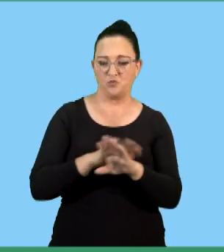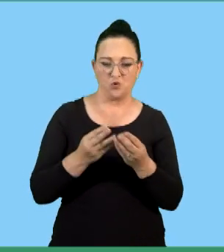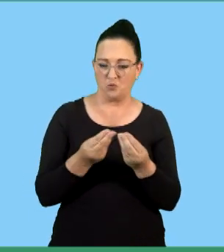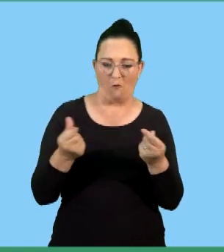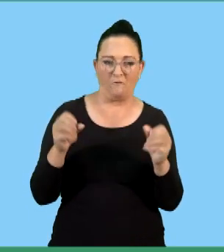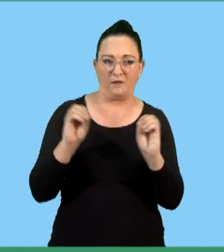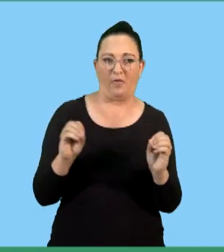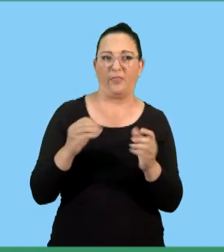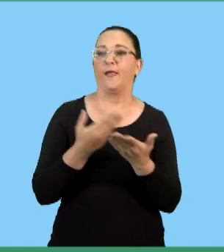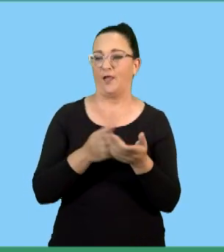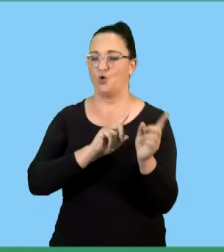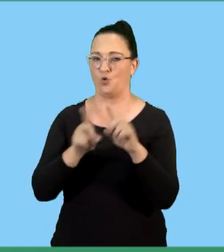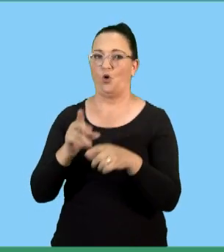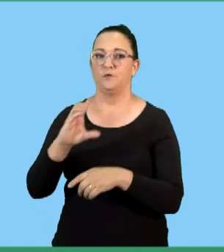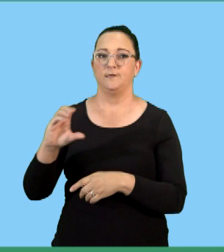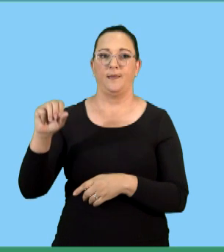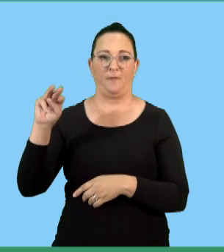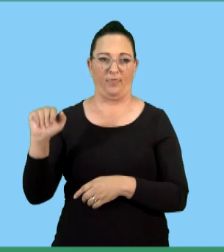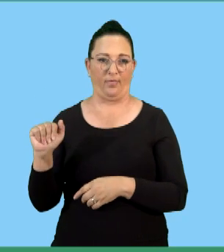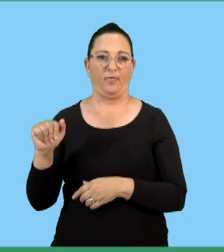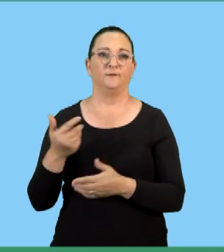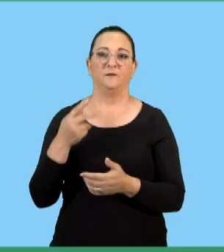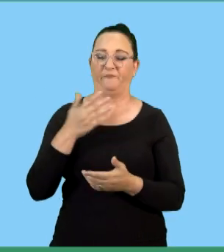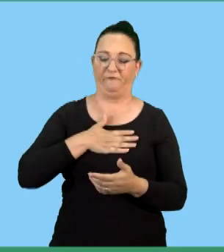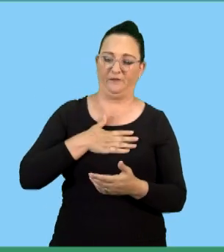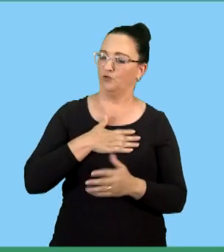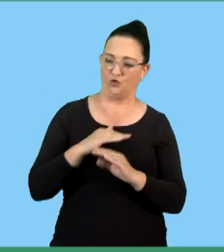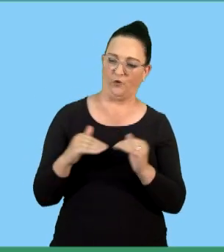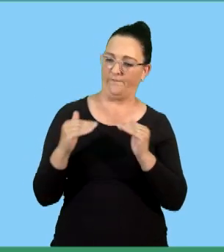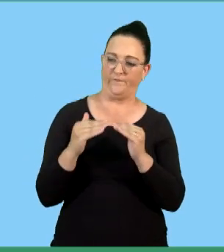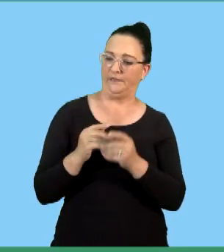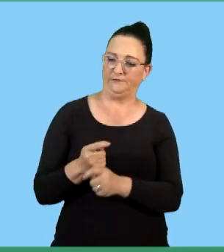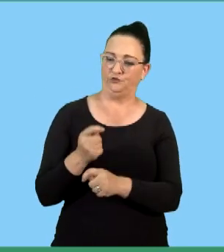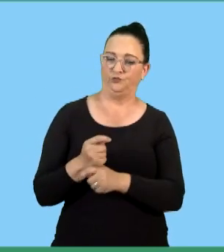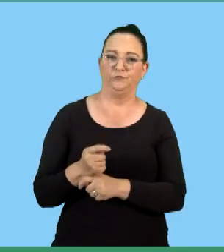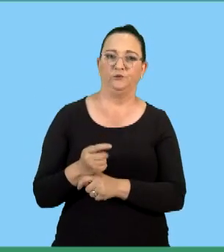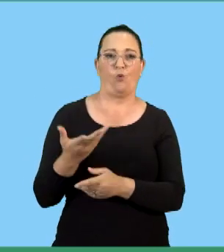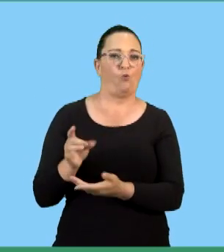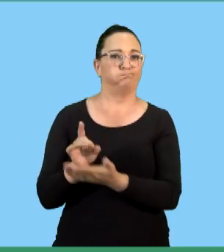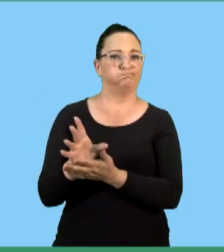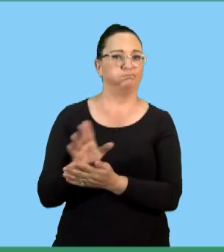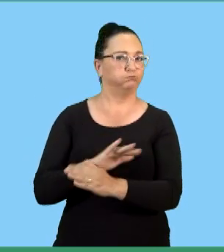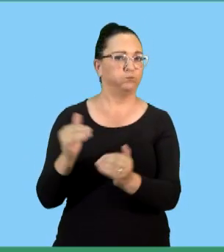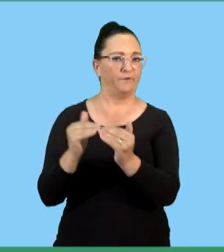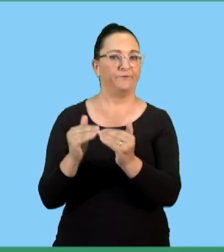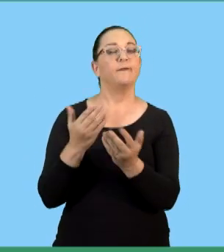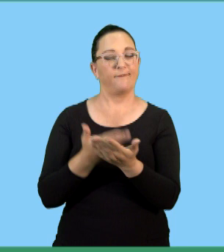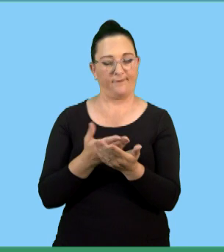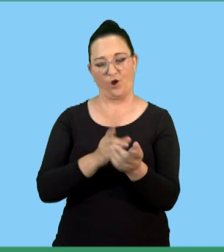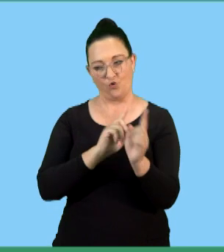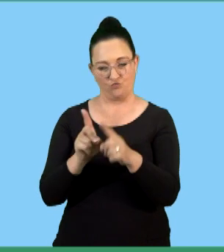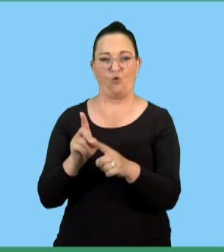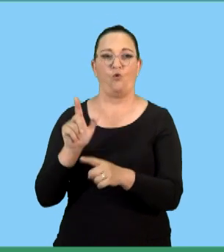to the CCMA, maybe being unfairly treated, maybe unfairly dismissed, then they have every right to go